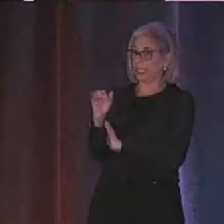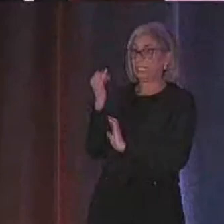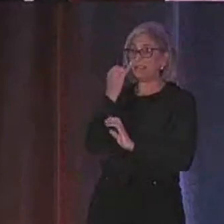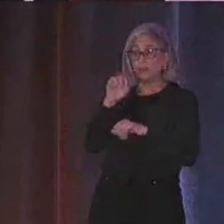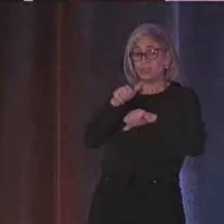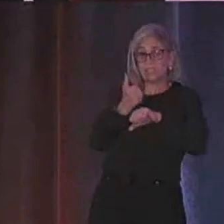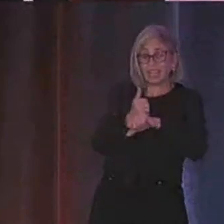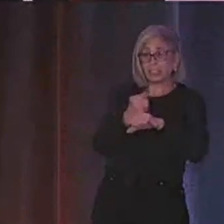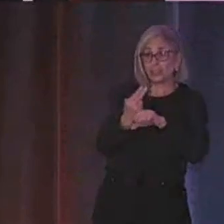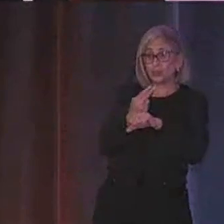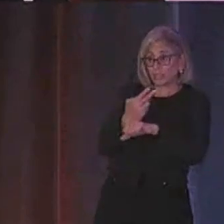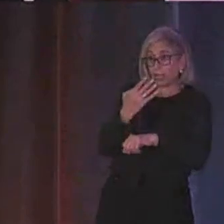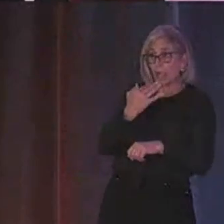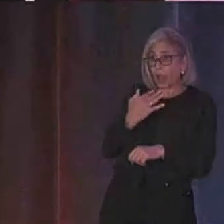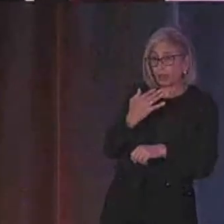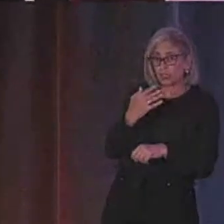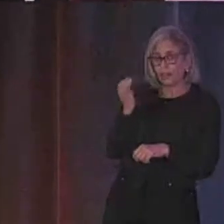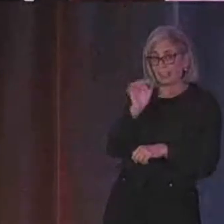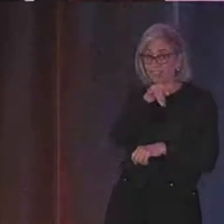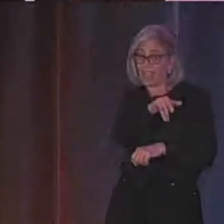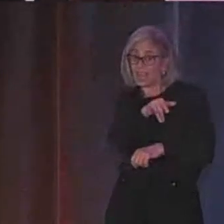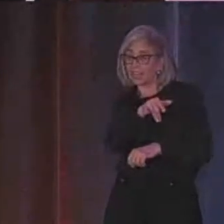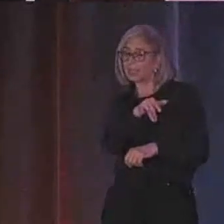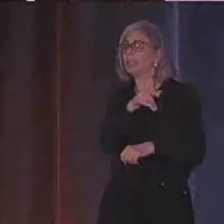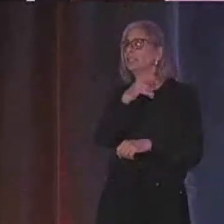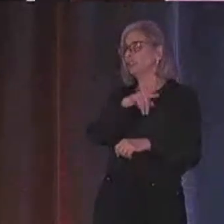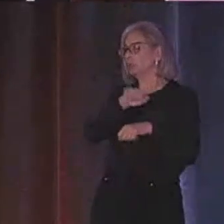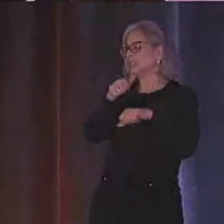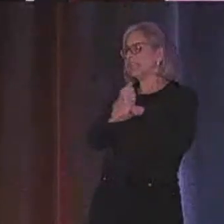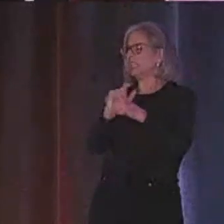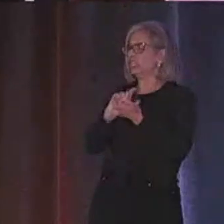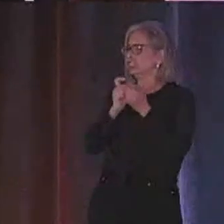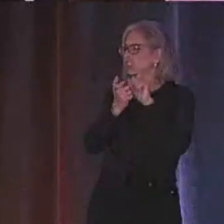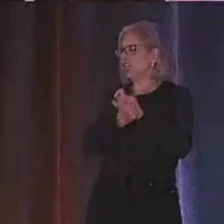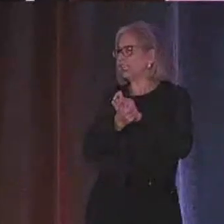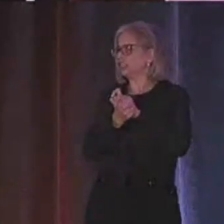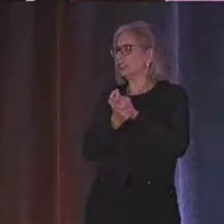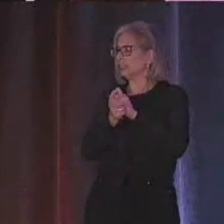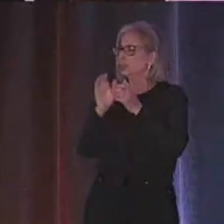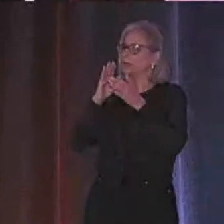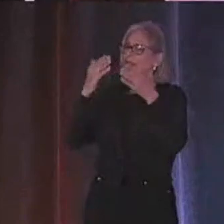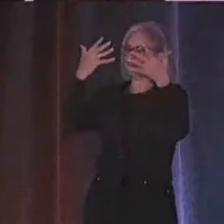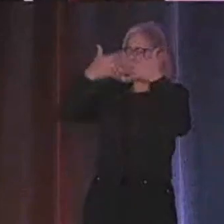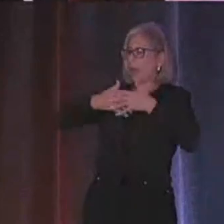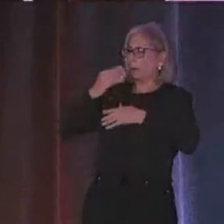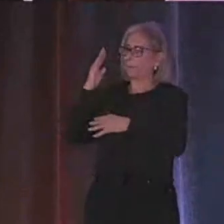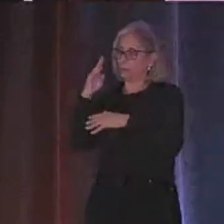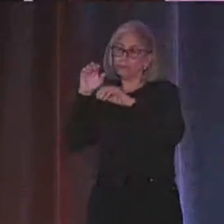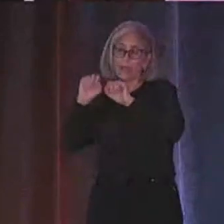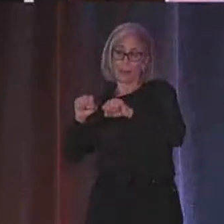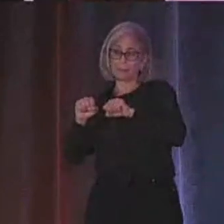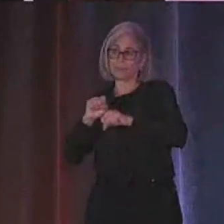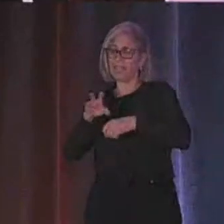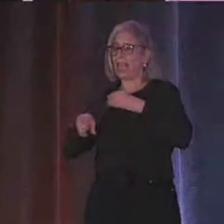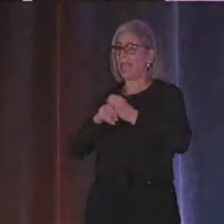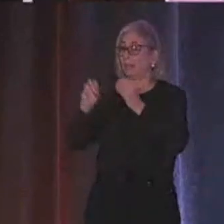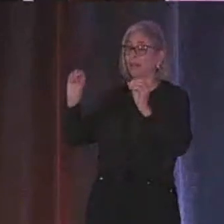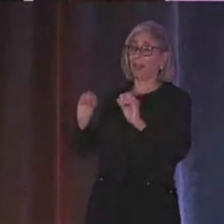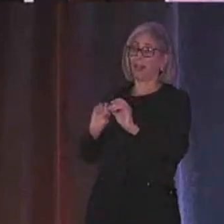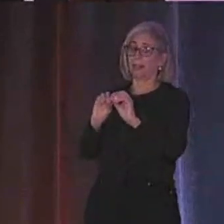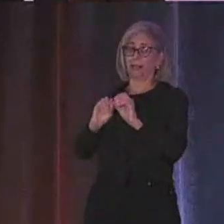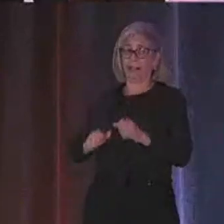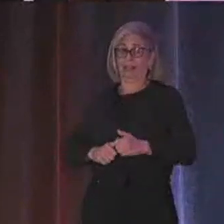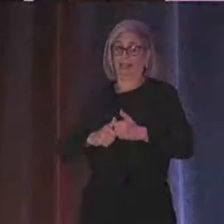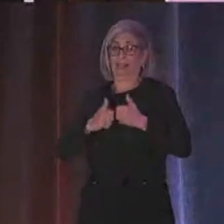like using a color, right? Like this. So we could set it and change it to a nice dark blue. Adding lights to the